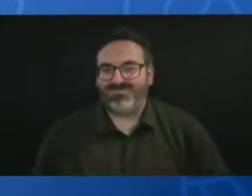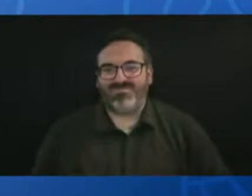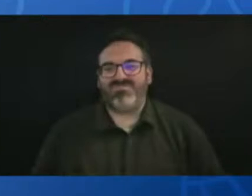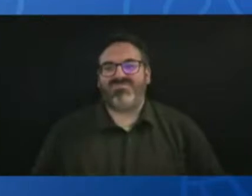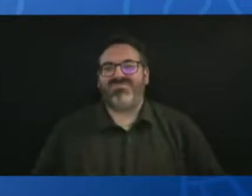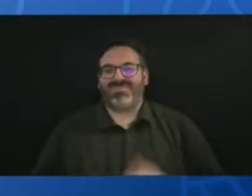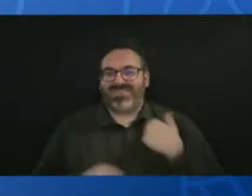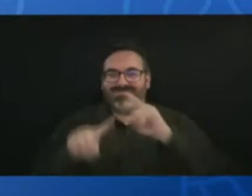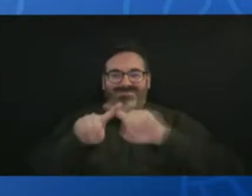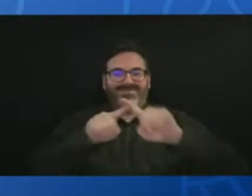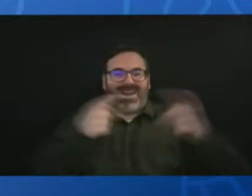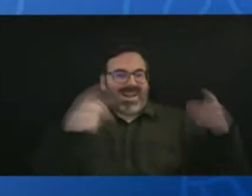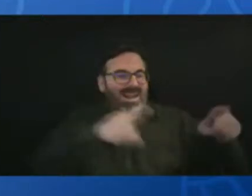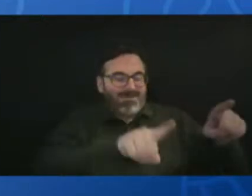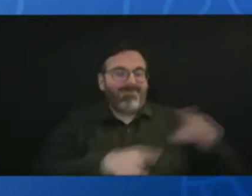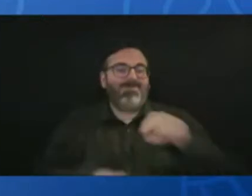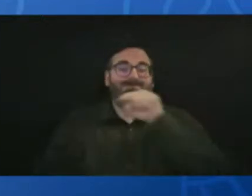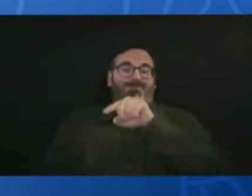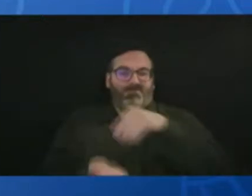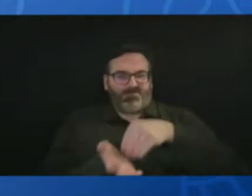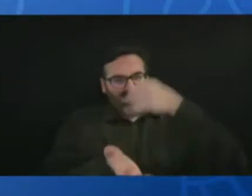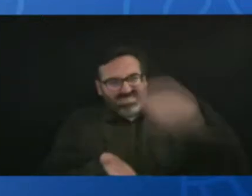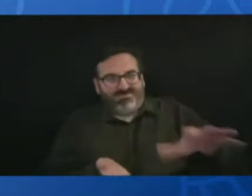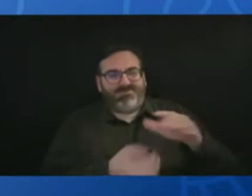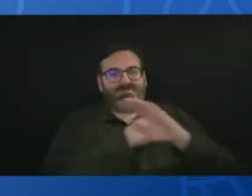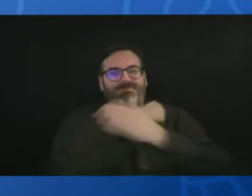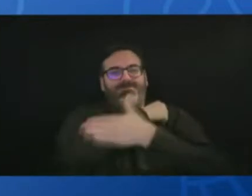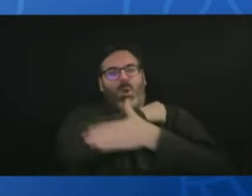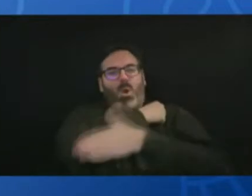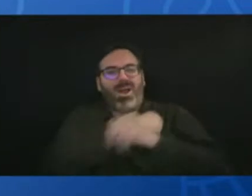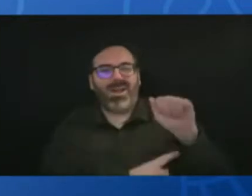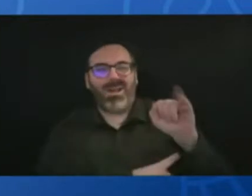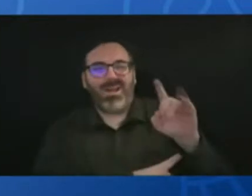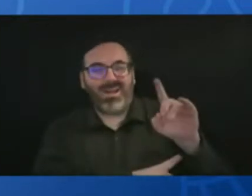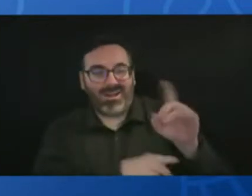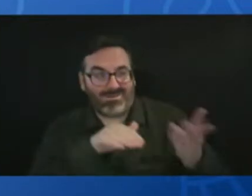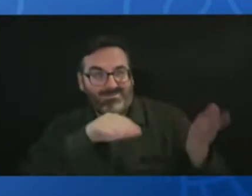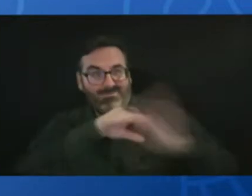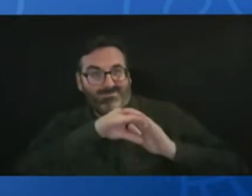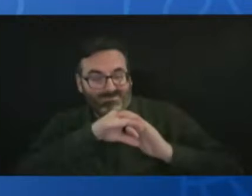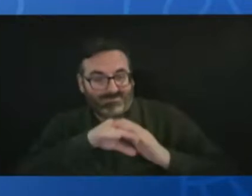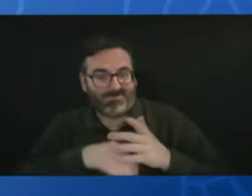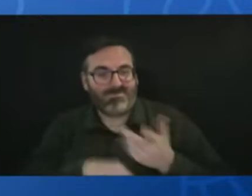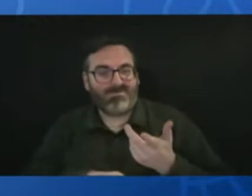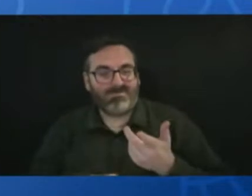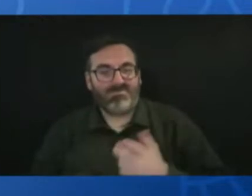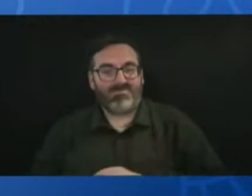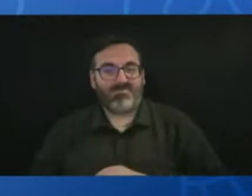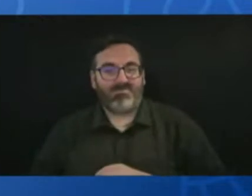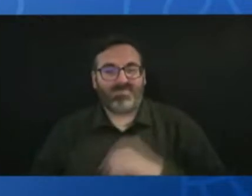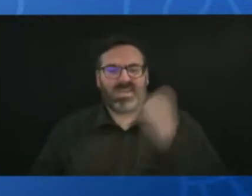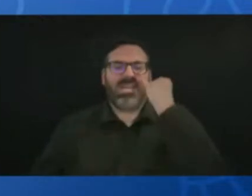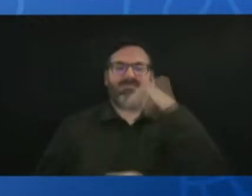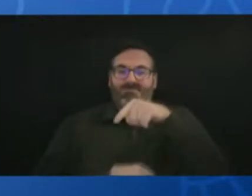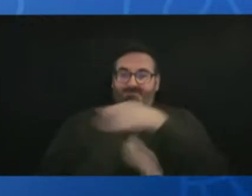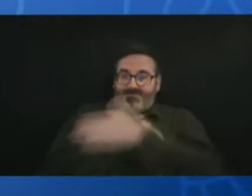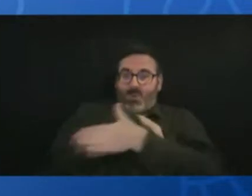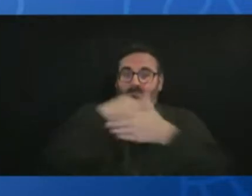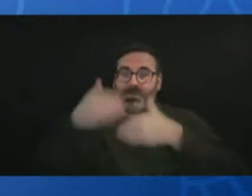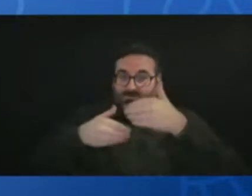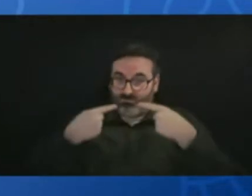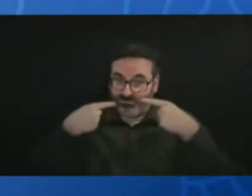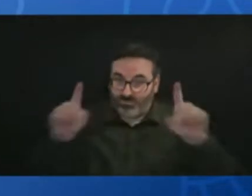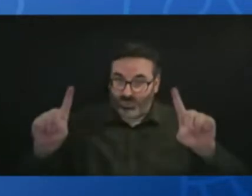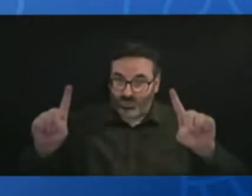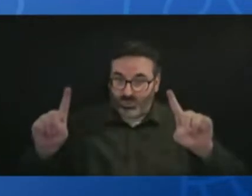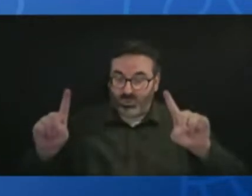aid increases, and you'd think if the foreign aid process was to work, the need for foreign aid would decrease, but it doesn't. It